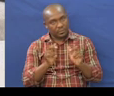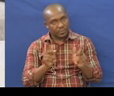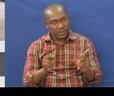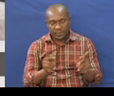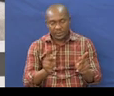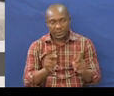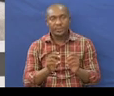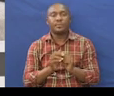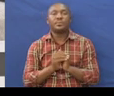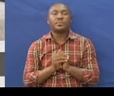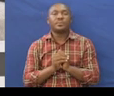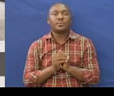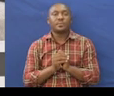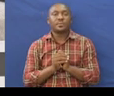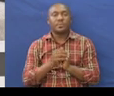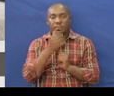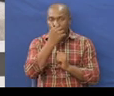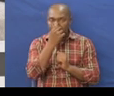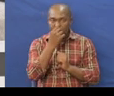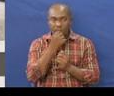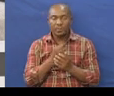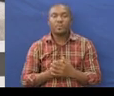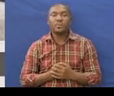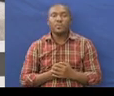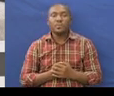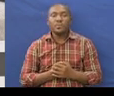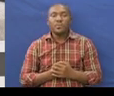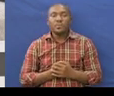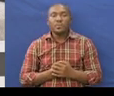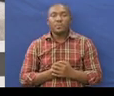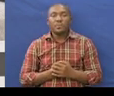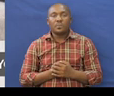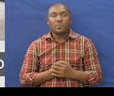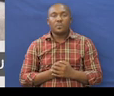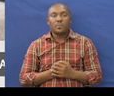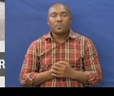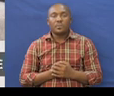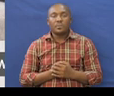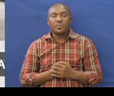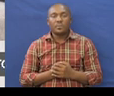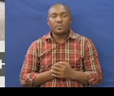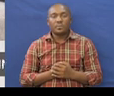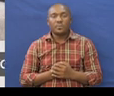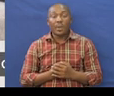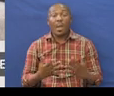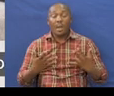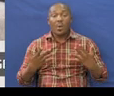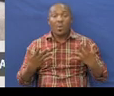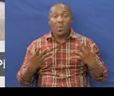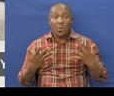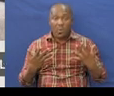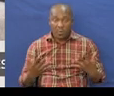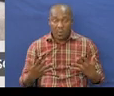we can now continue and have a look on the more elements of field research. Why do we need or why